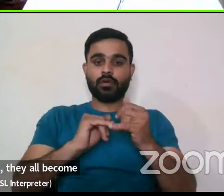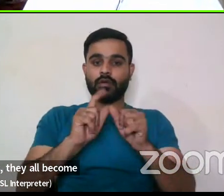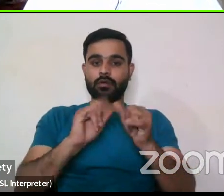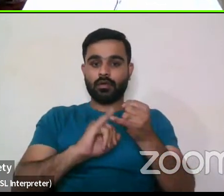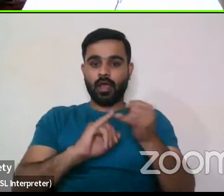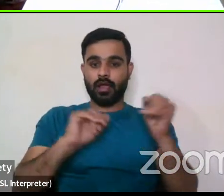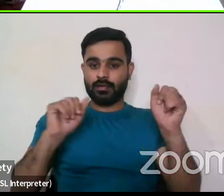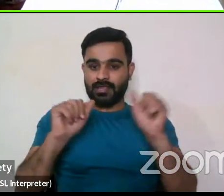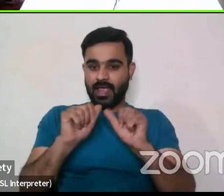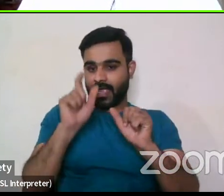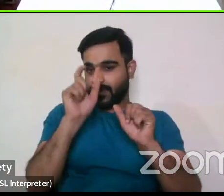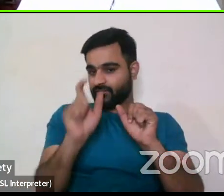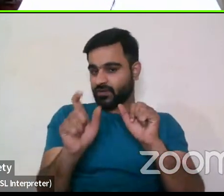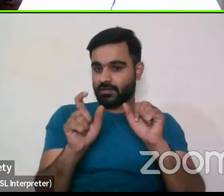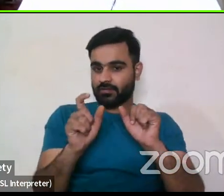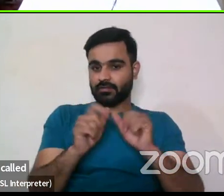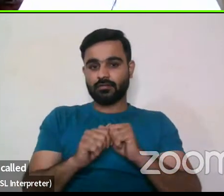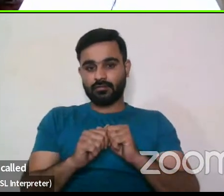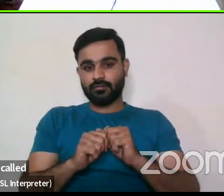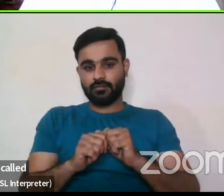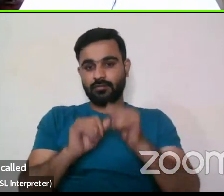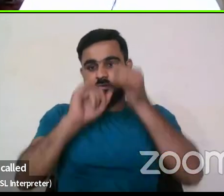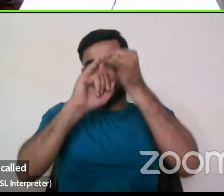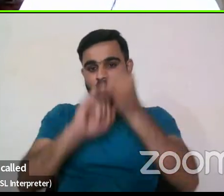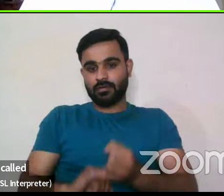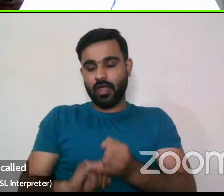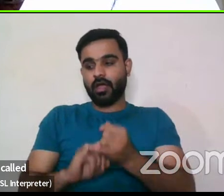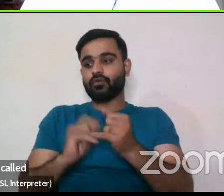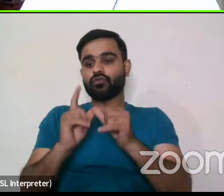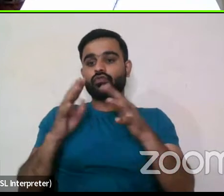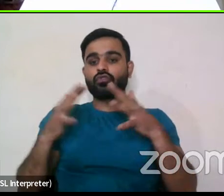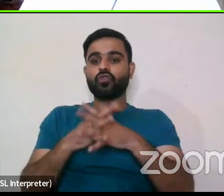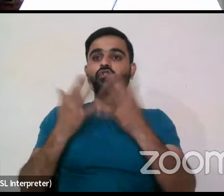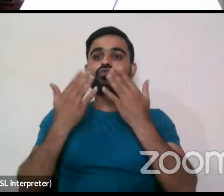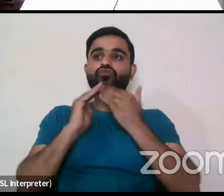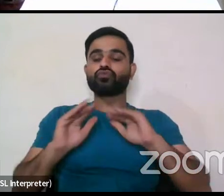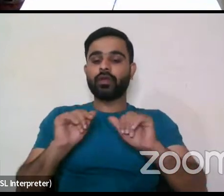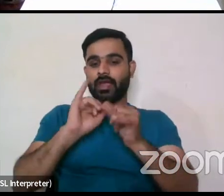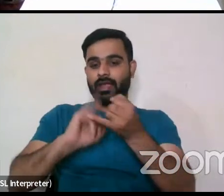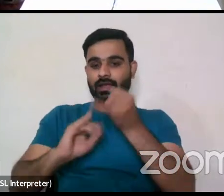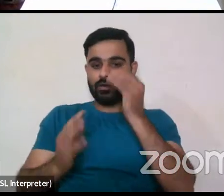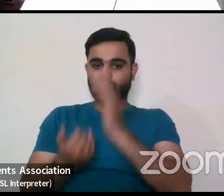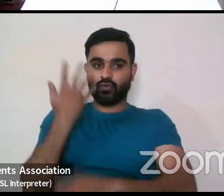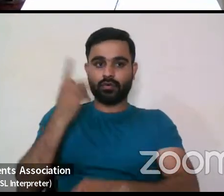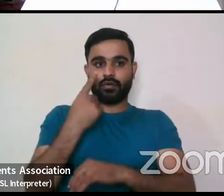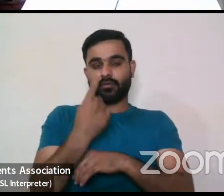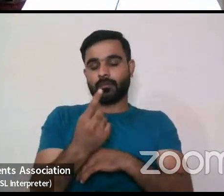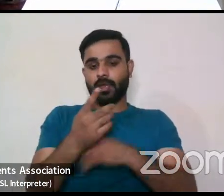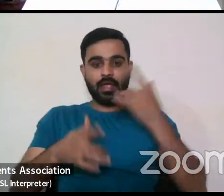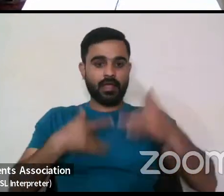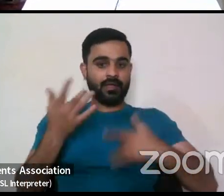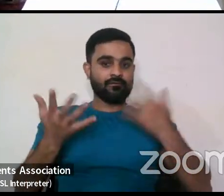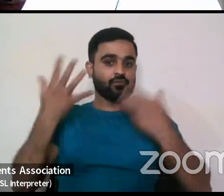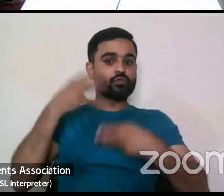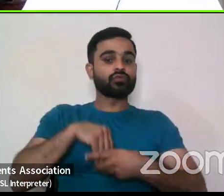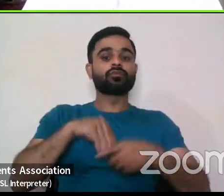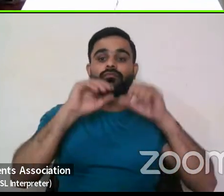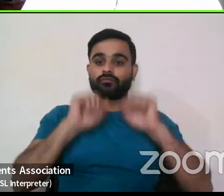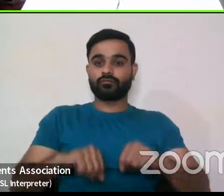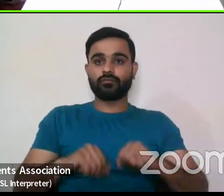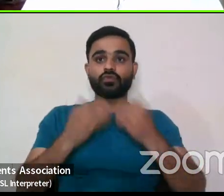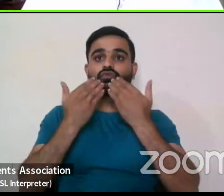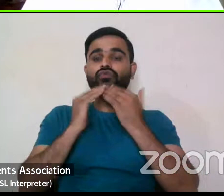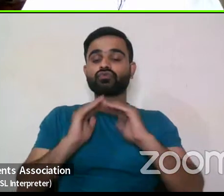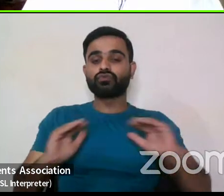Right? And that is the South Asian Law Students Association. And that's one interface that you have with